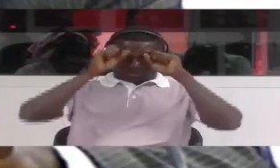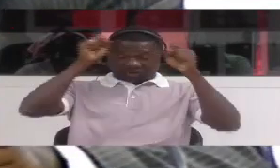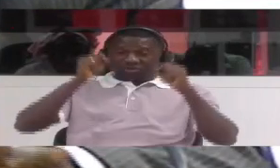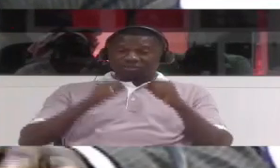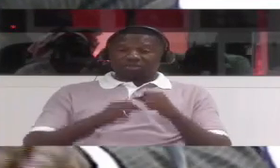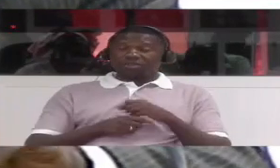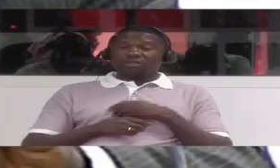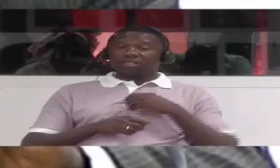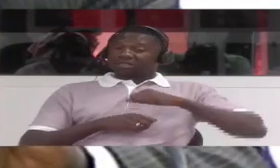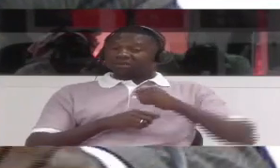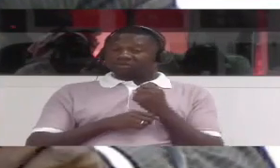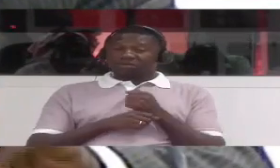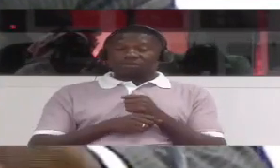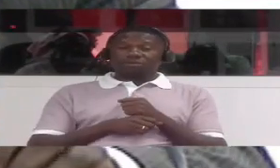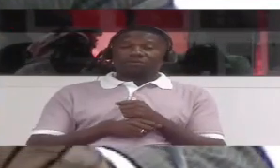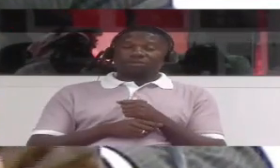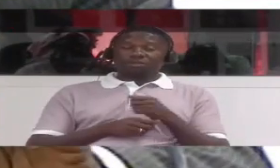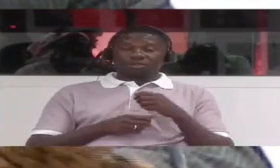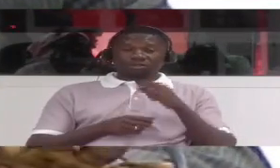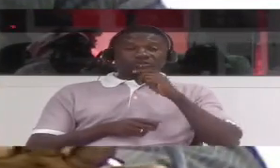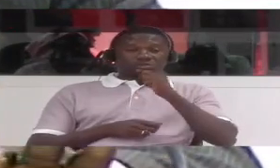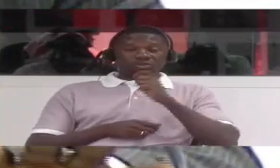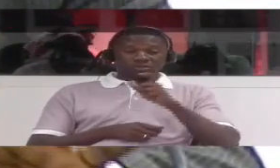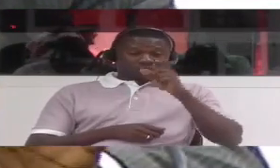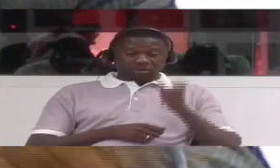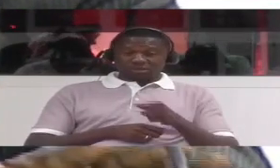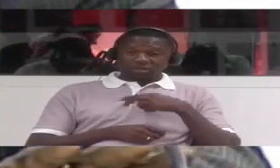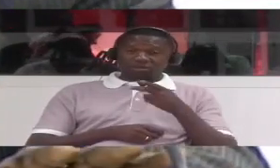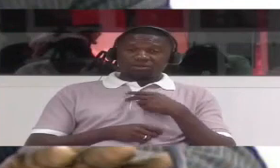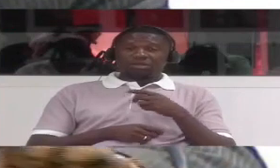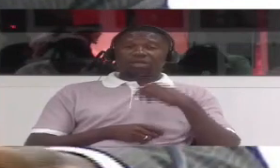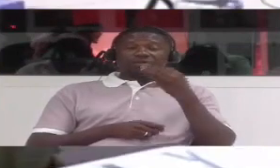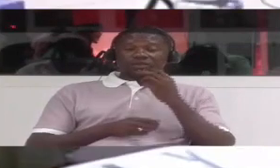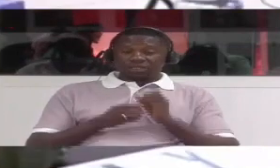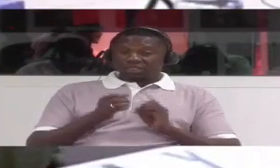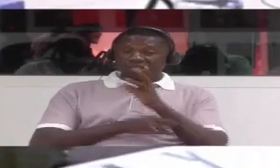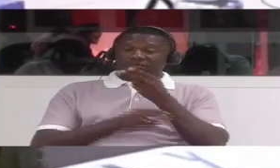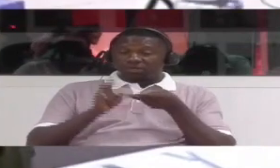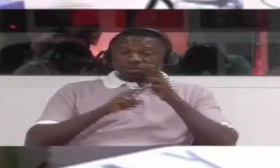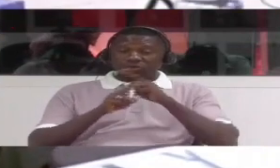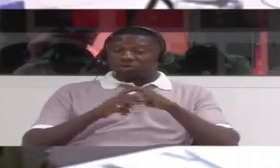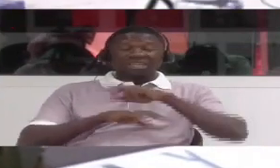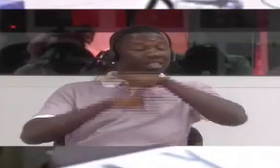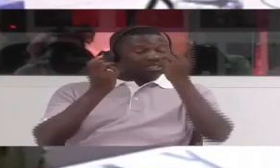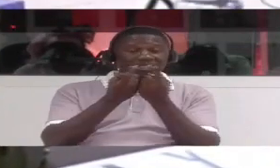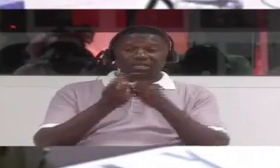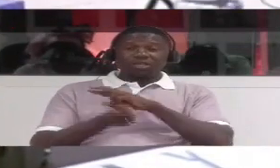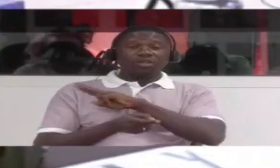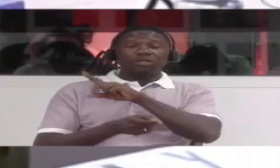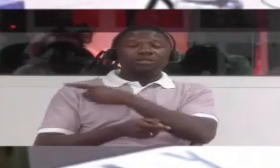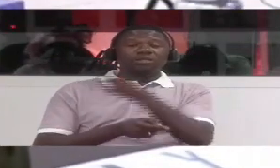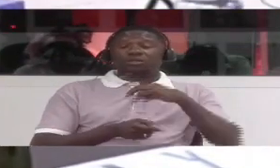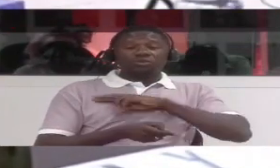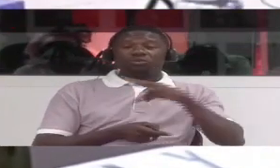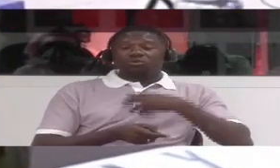journalists yep pour ñuy report sen bir wala ngay report affaire opposition wala lepp lo xamné la ñom bëgguñ ko mu feñ opposition